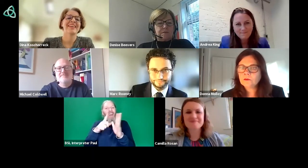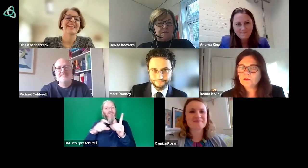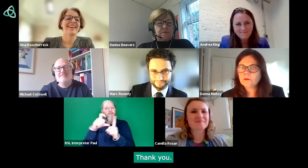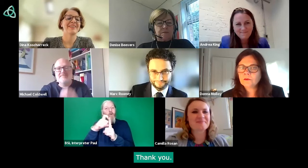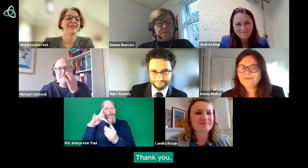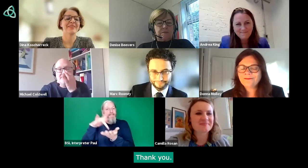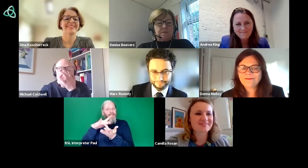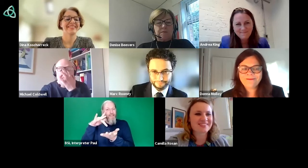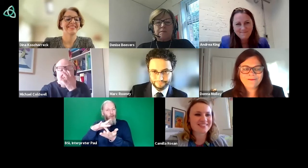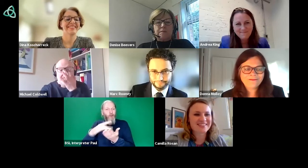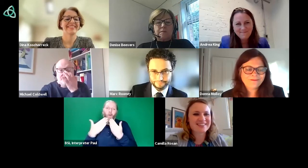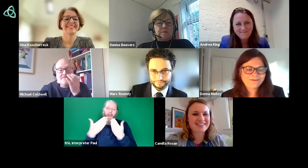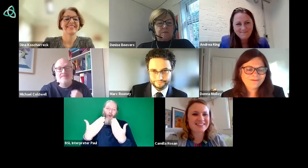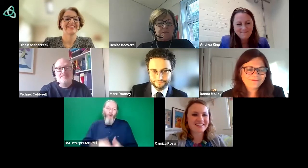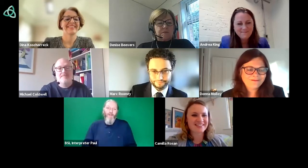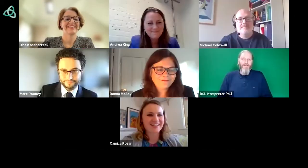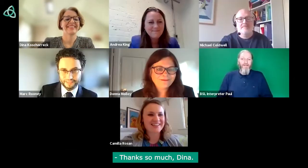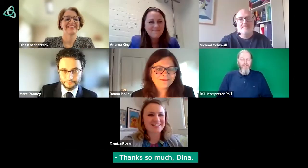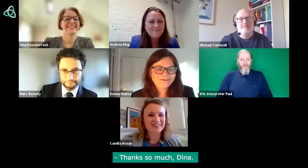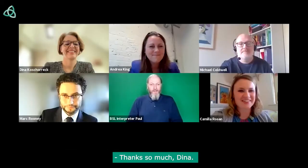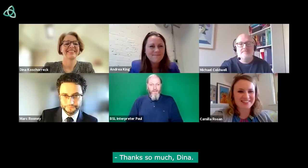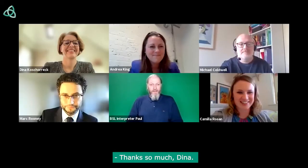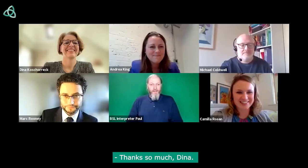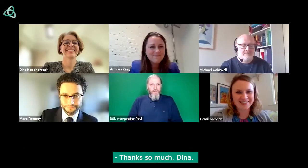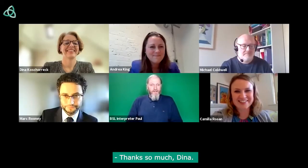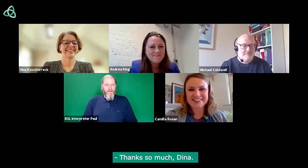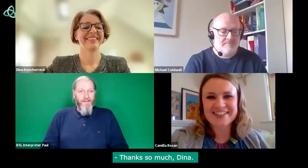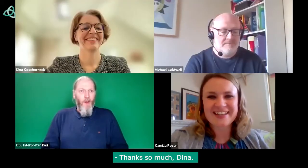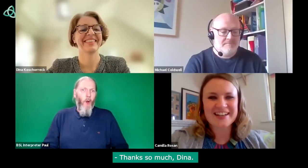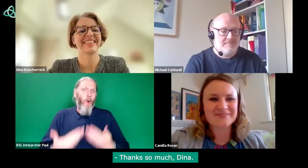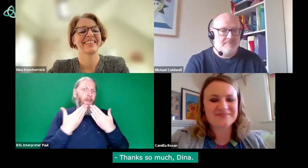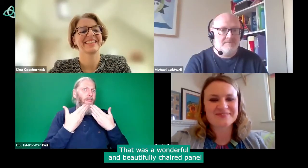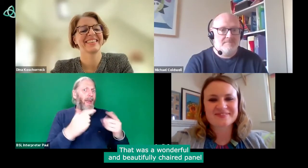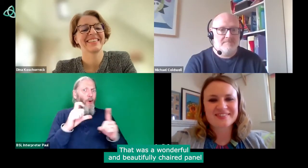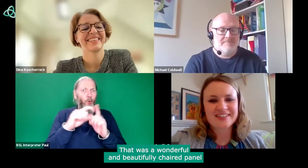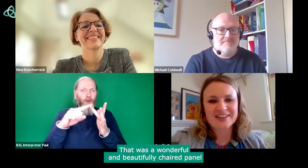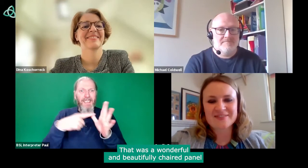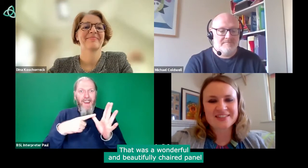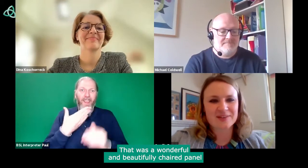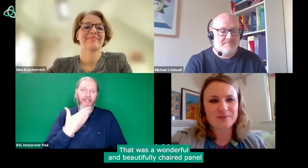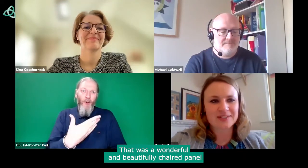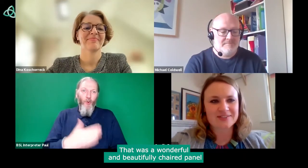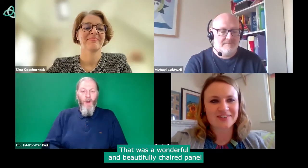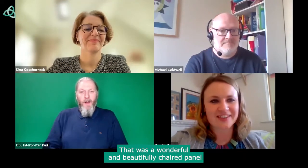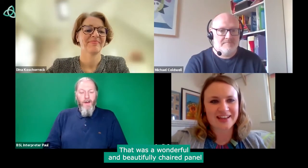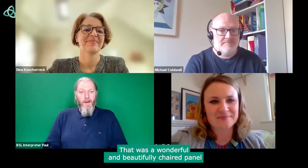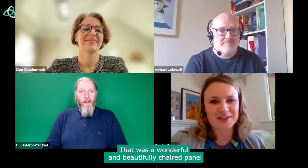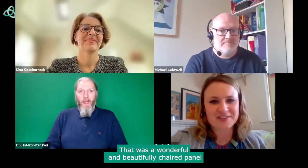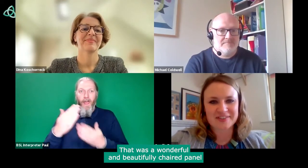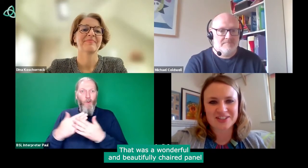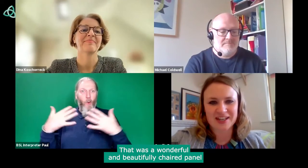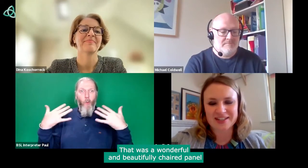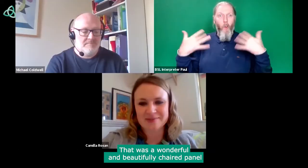Hubs. Thank you. Thanks so much, Dina. That was a wonderful